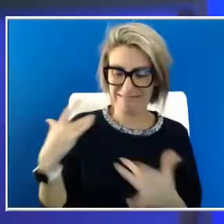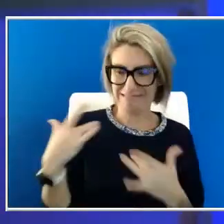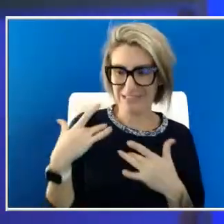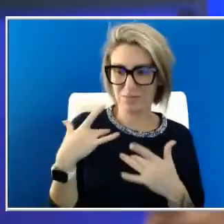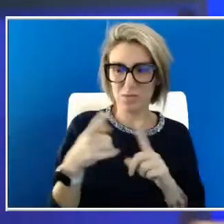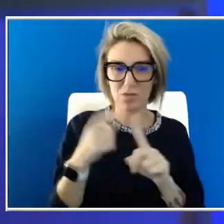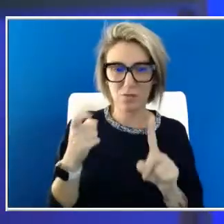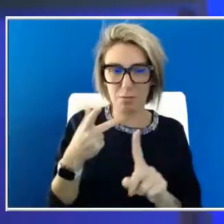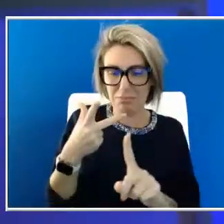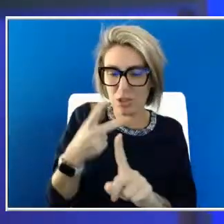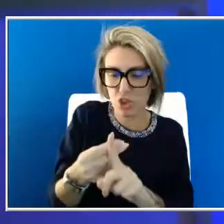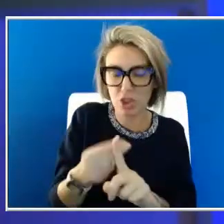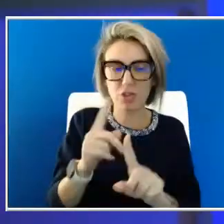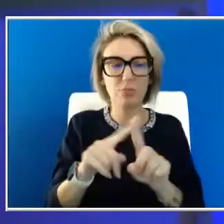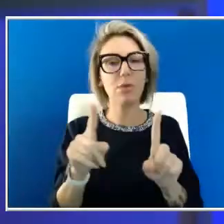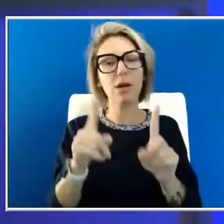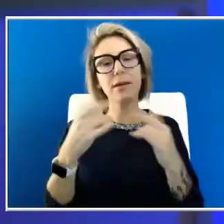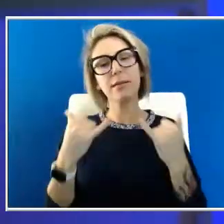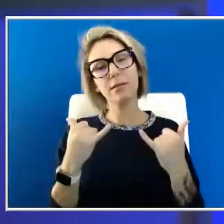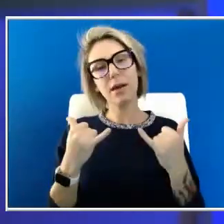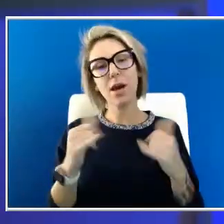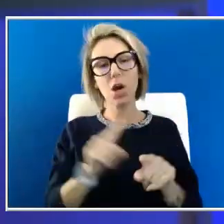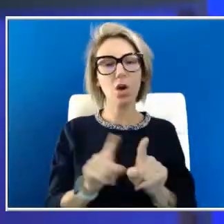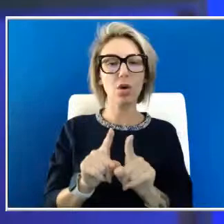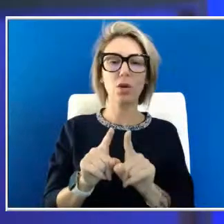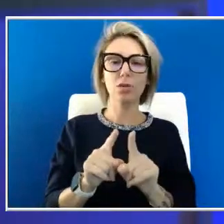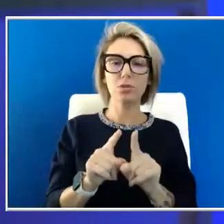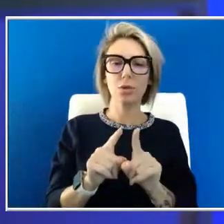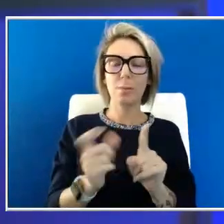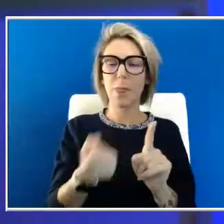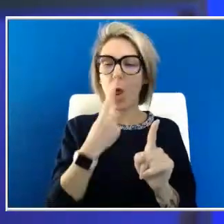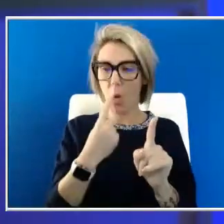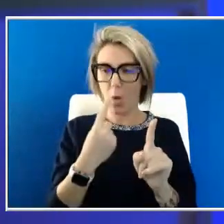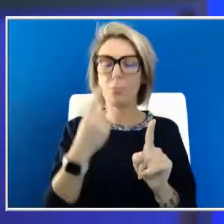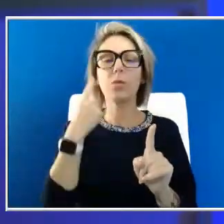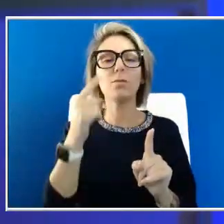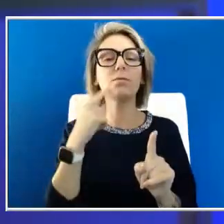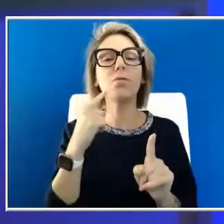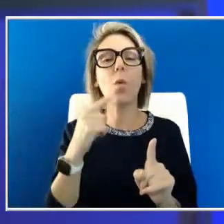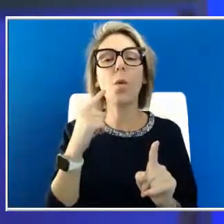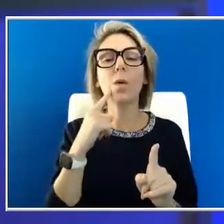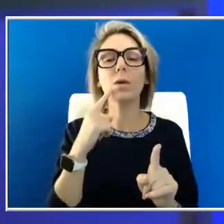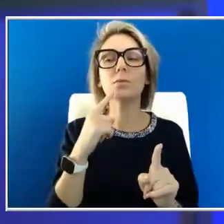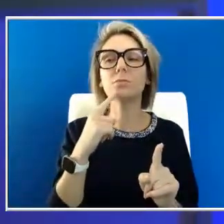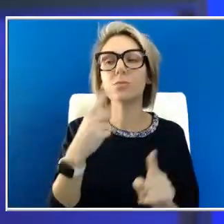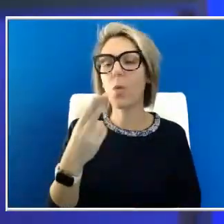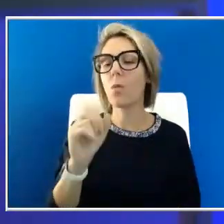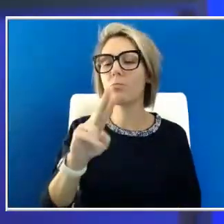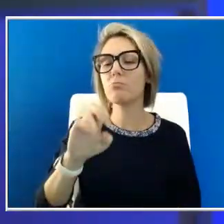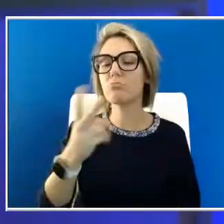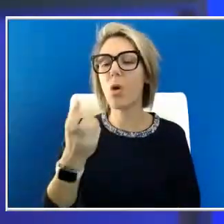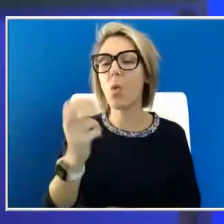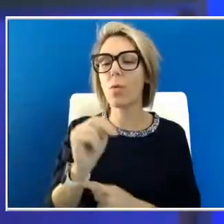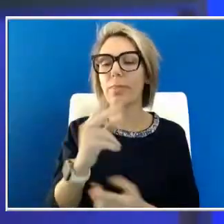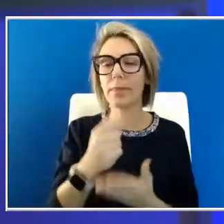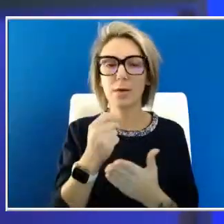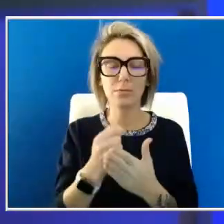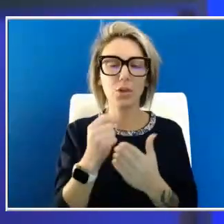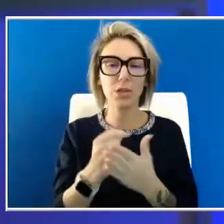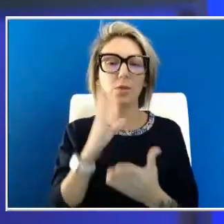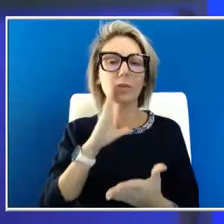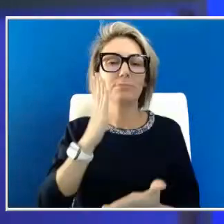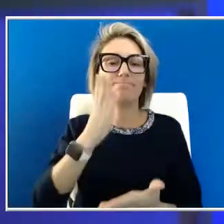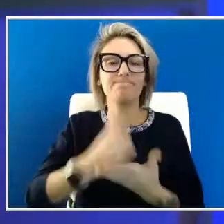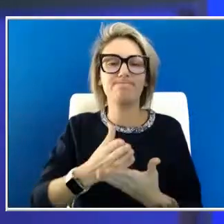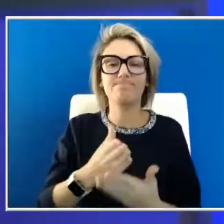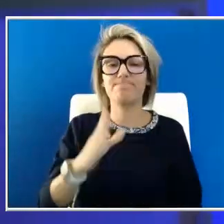but nowadays there's also an oral option for hormone therapy, and it does the same thing, which is suppress testosterone. It